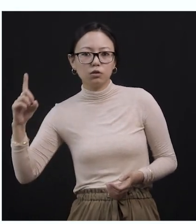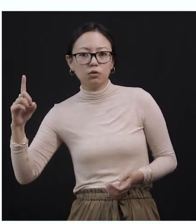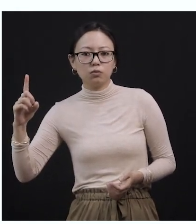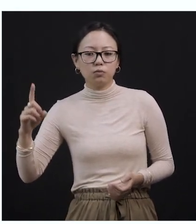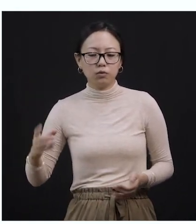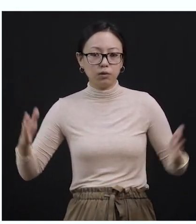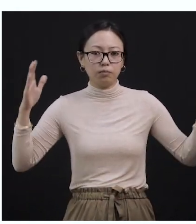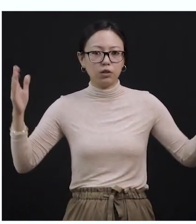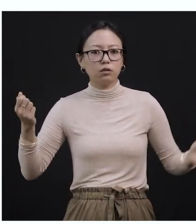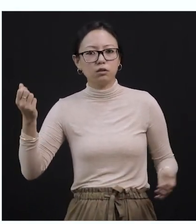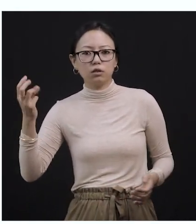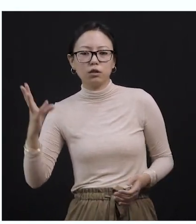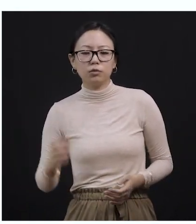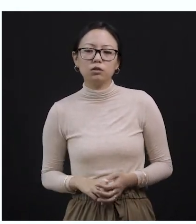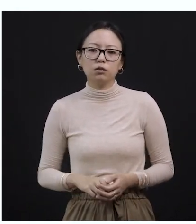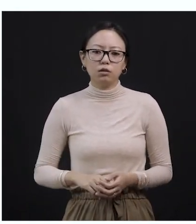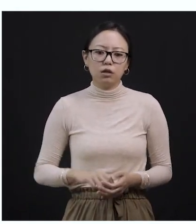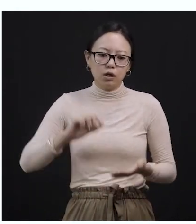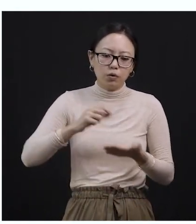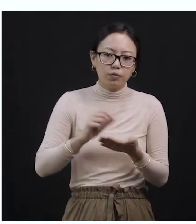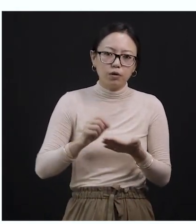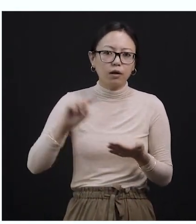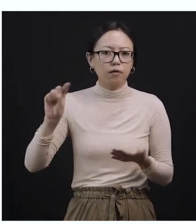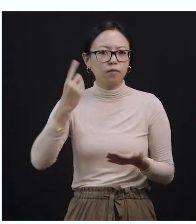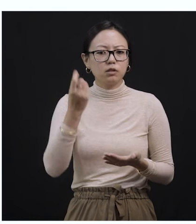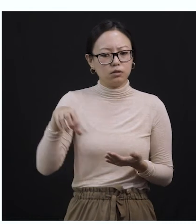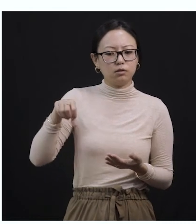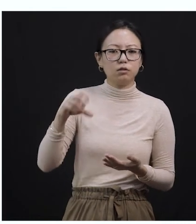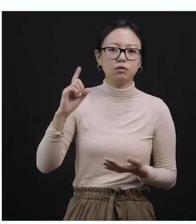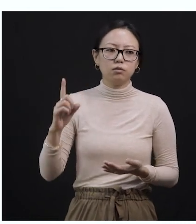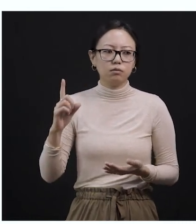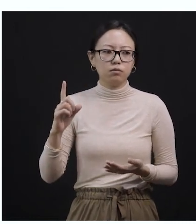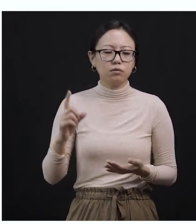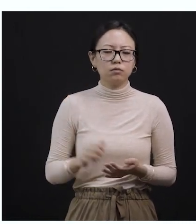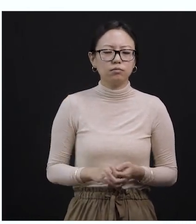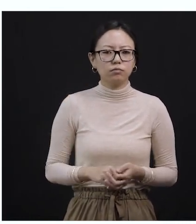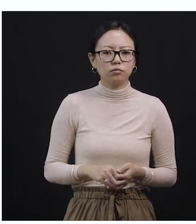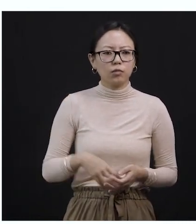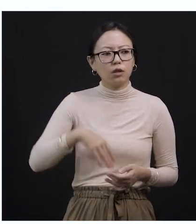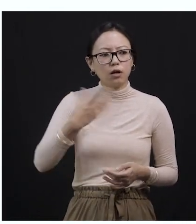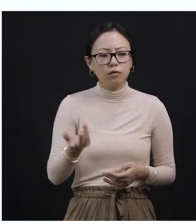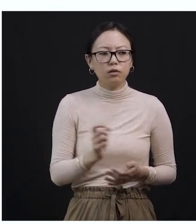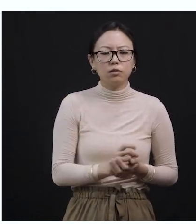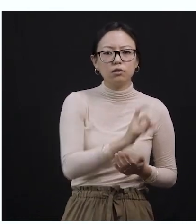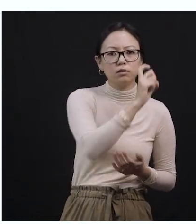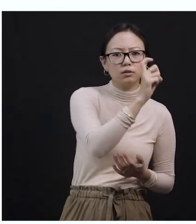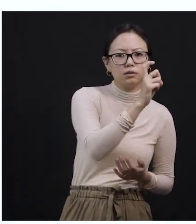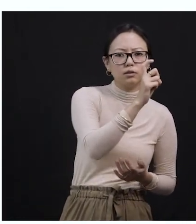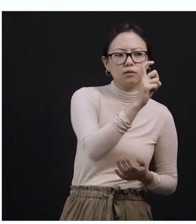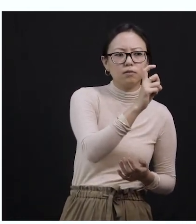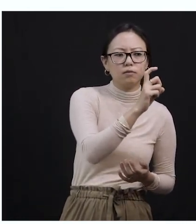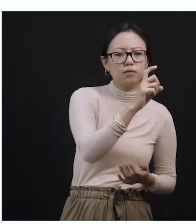65. So we will write 91, and after that 6 and 7. We can compare them. We know